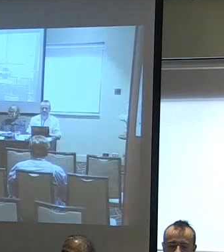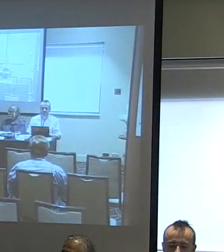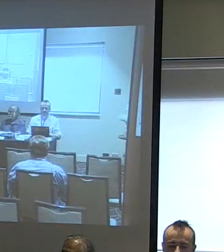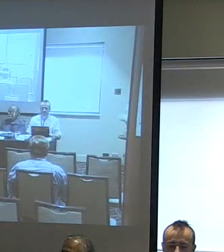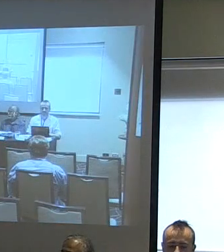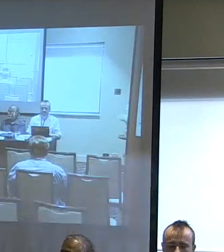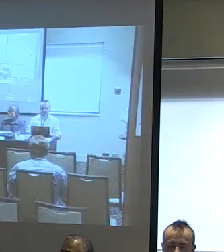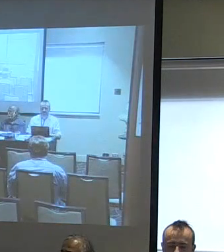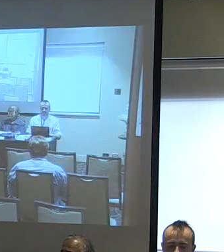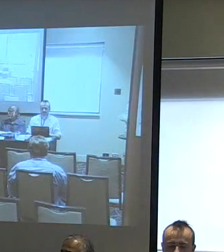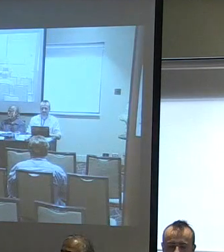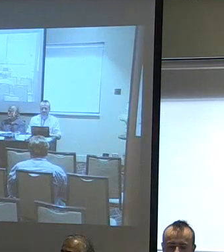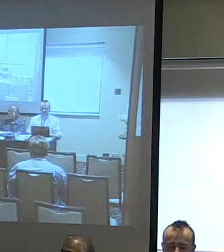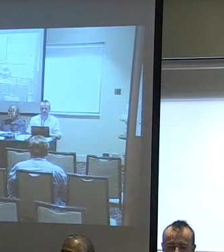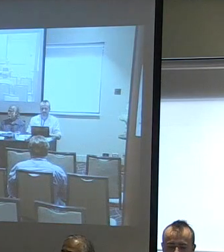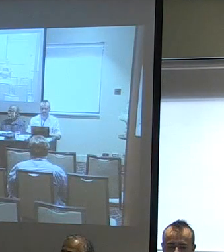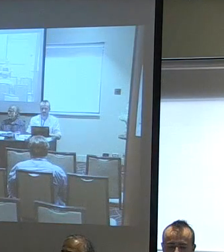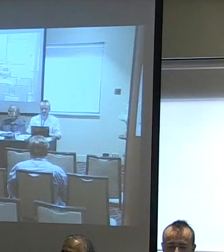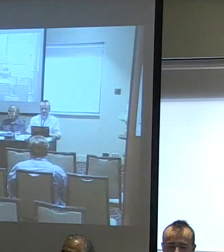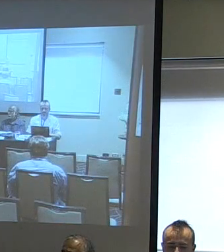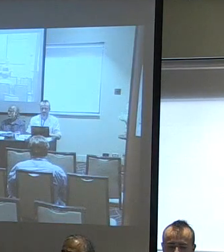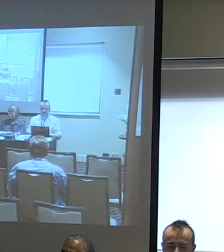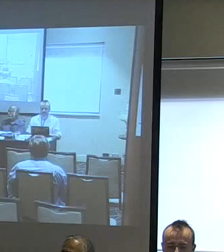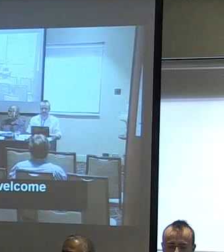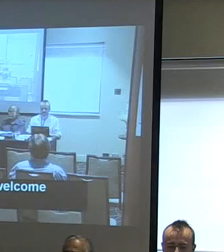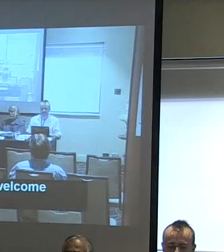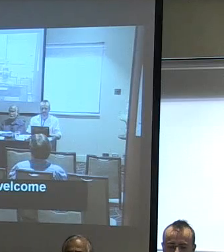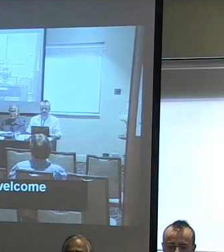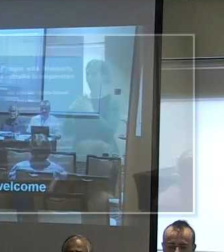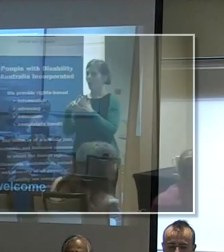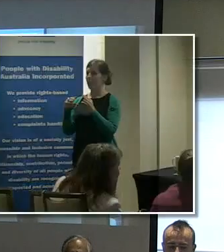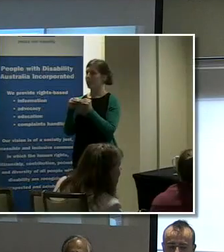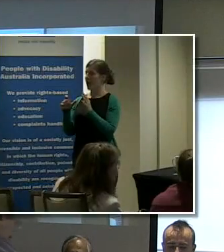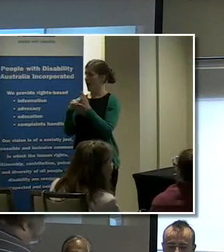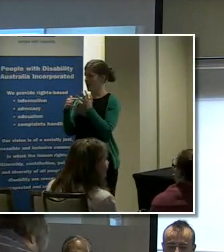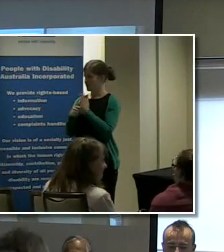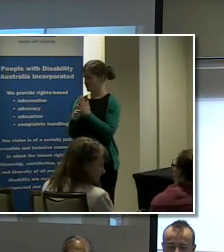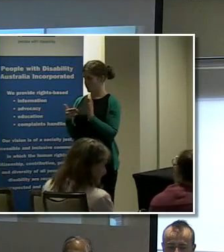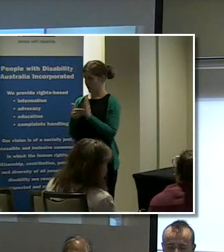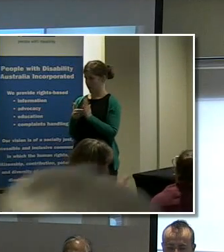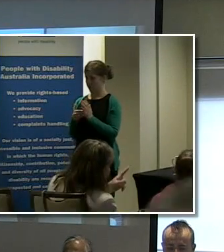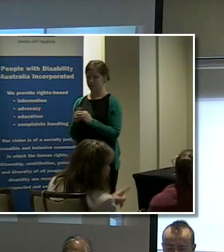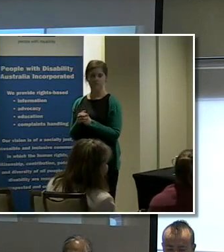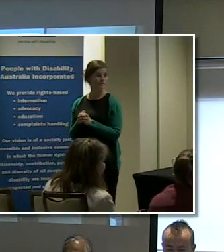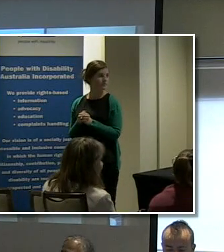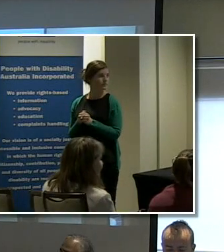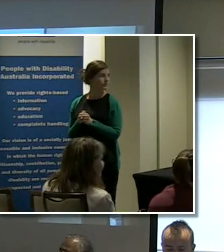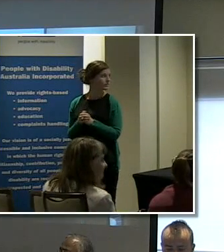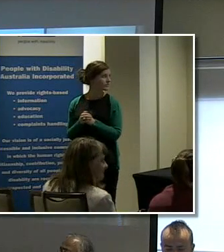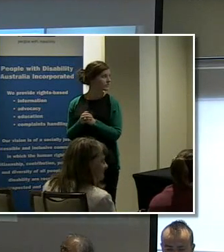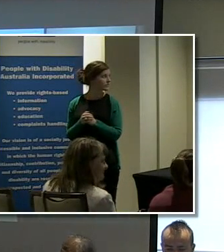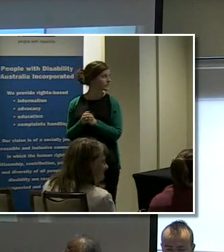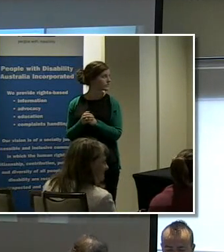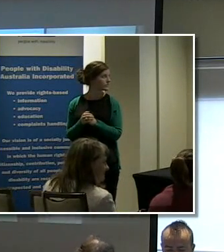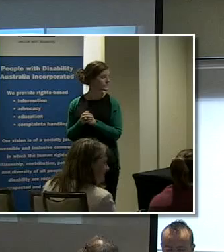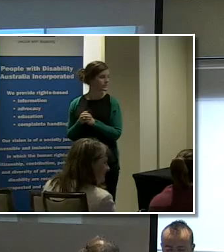those joining us at the McEwa Hotel via the webcast that's happening today. To start off,